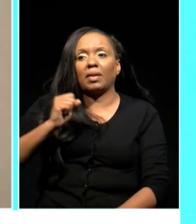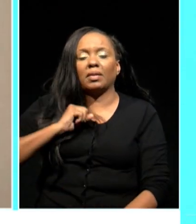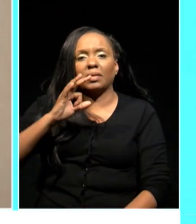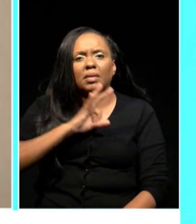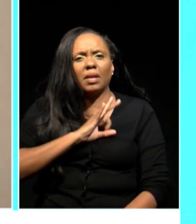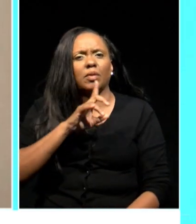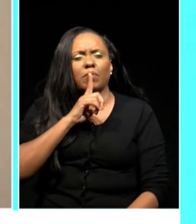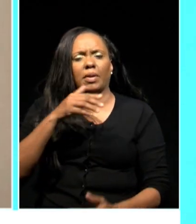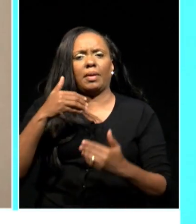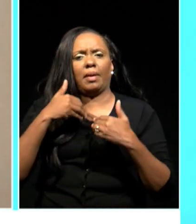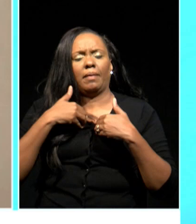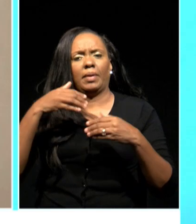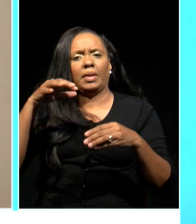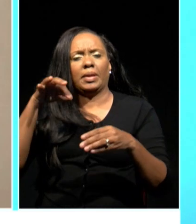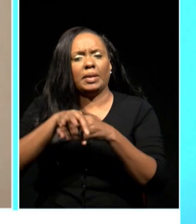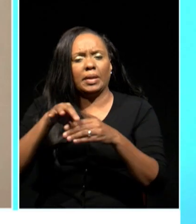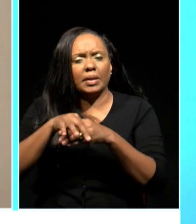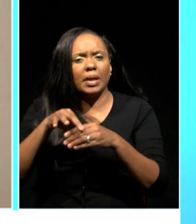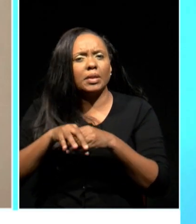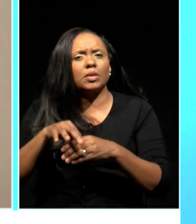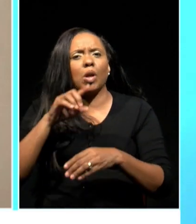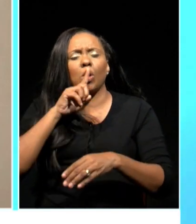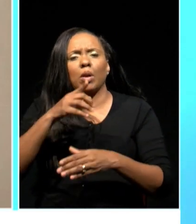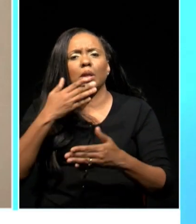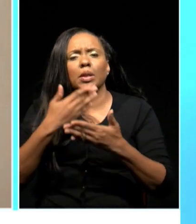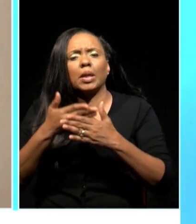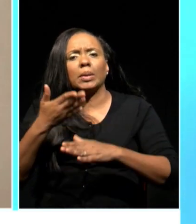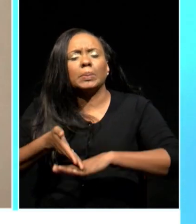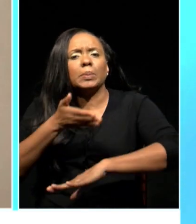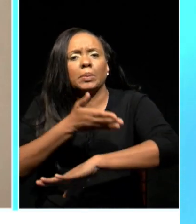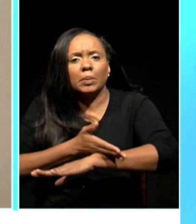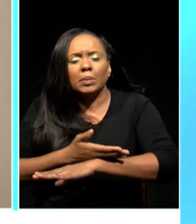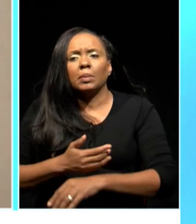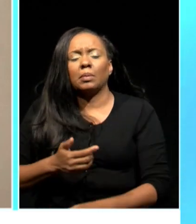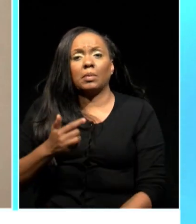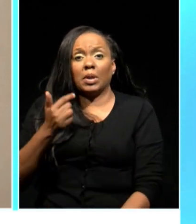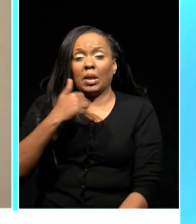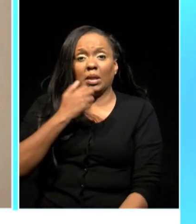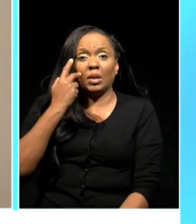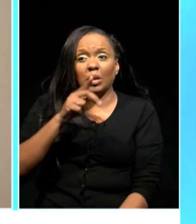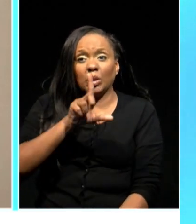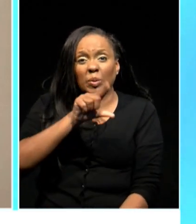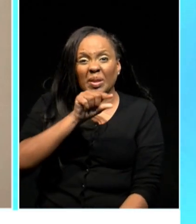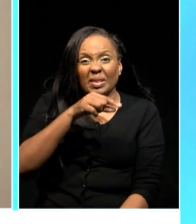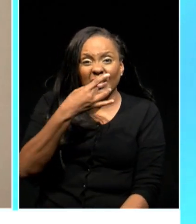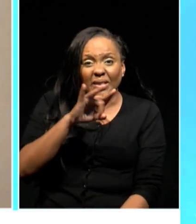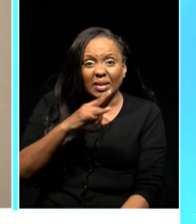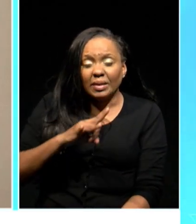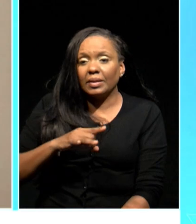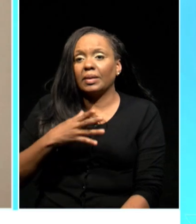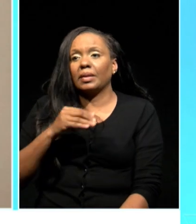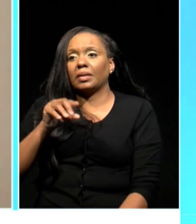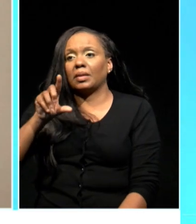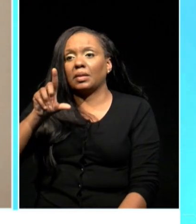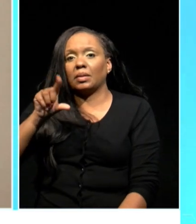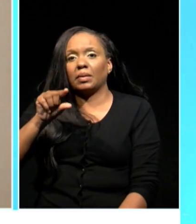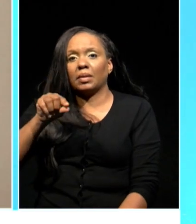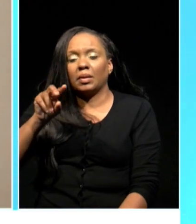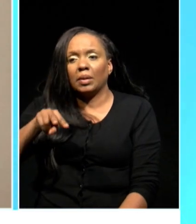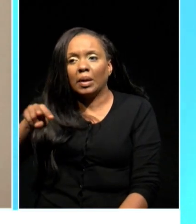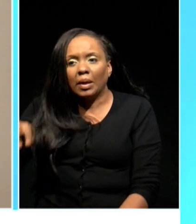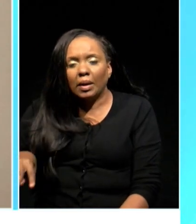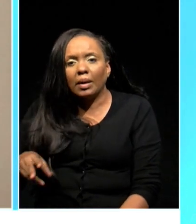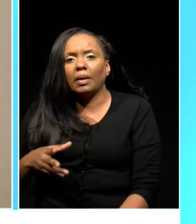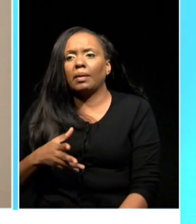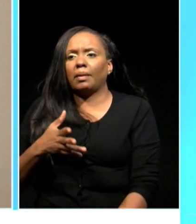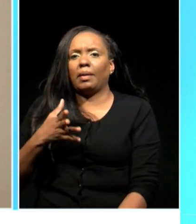efficient manner. Because we've seen in 2018 and now in 2022 how long it took for elections to be called, in essence,